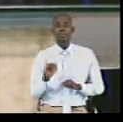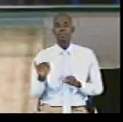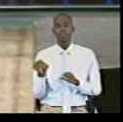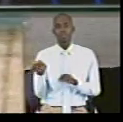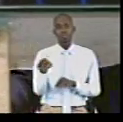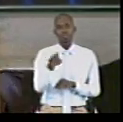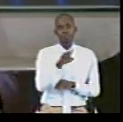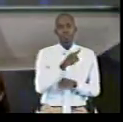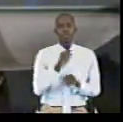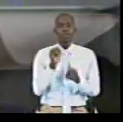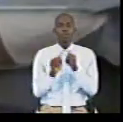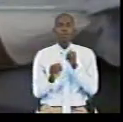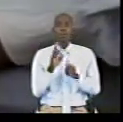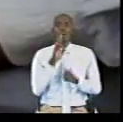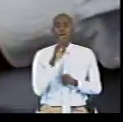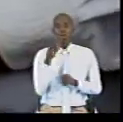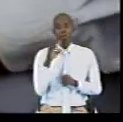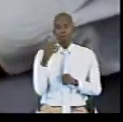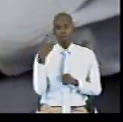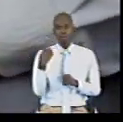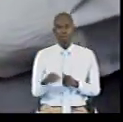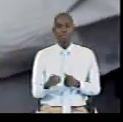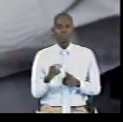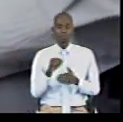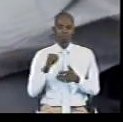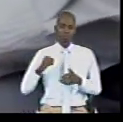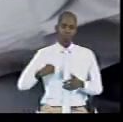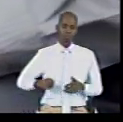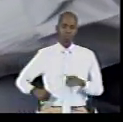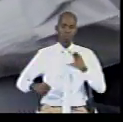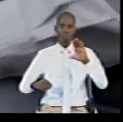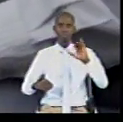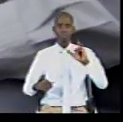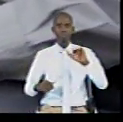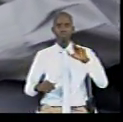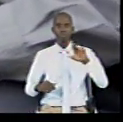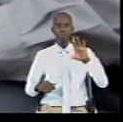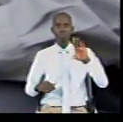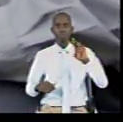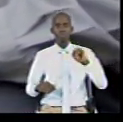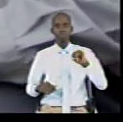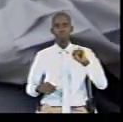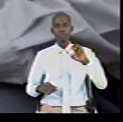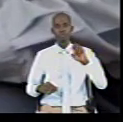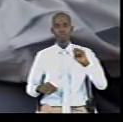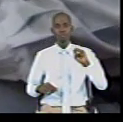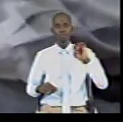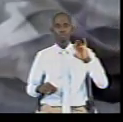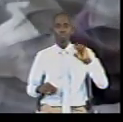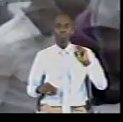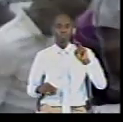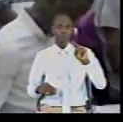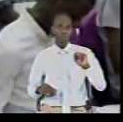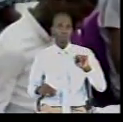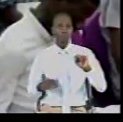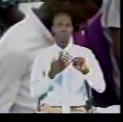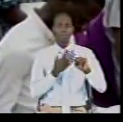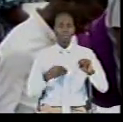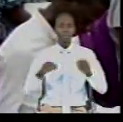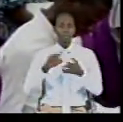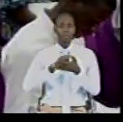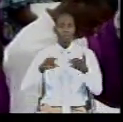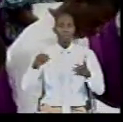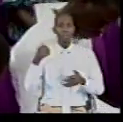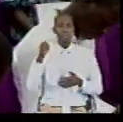were of the circumcision. Then in verse 13, and the other Jews